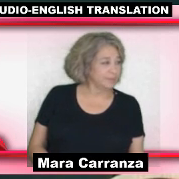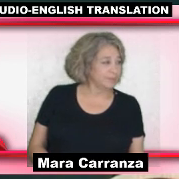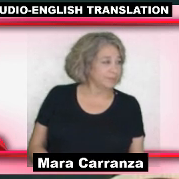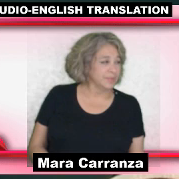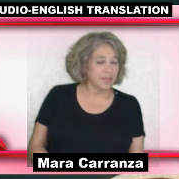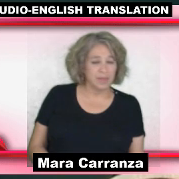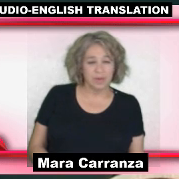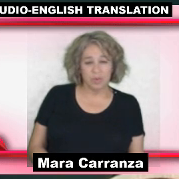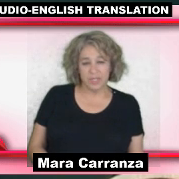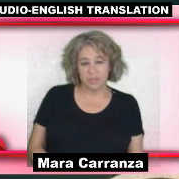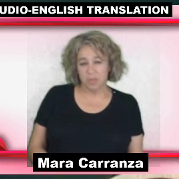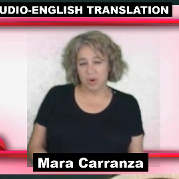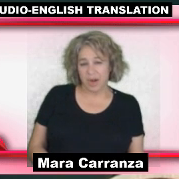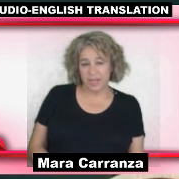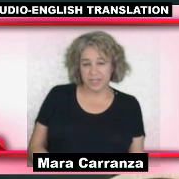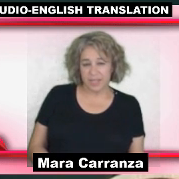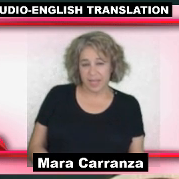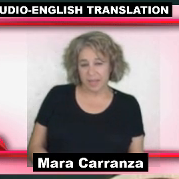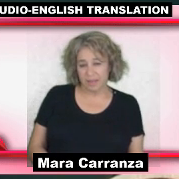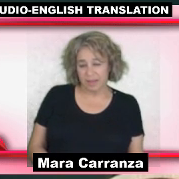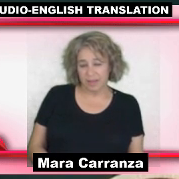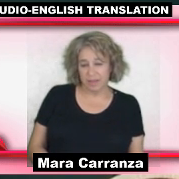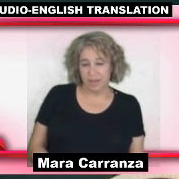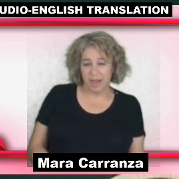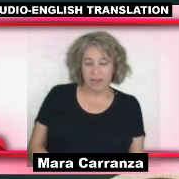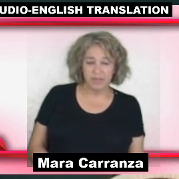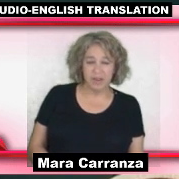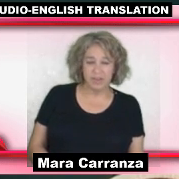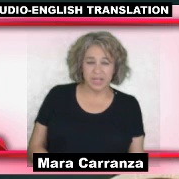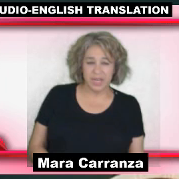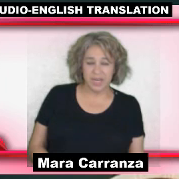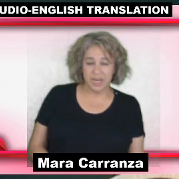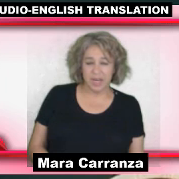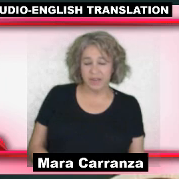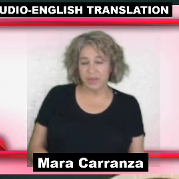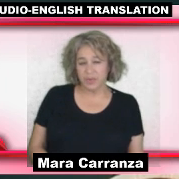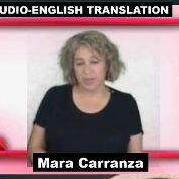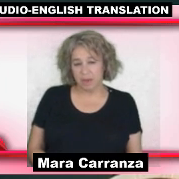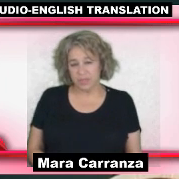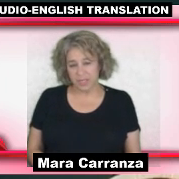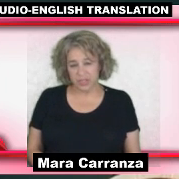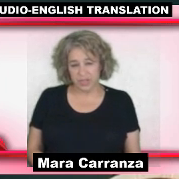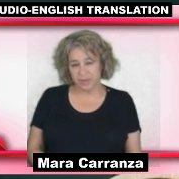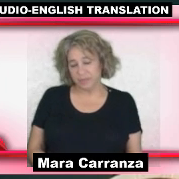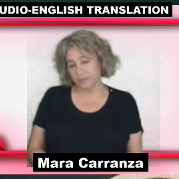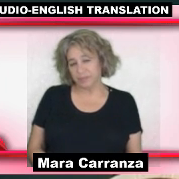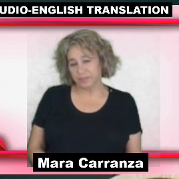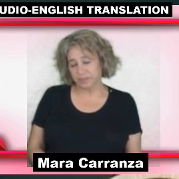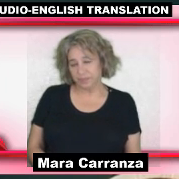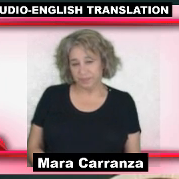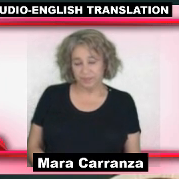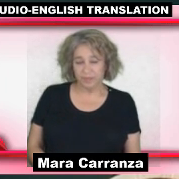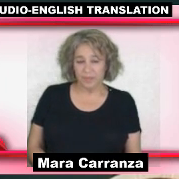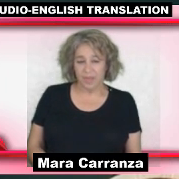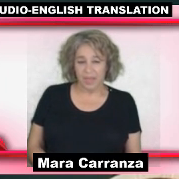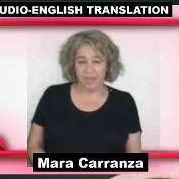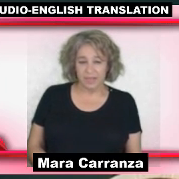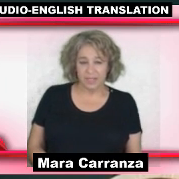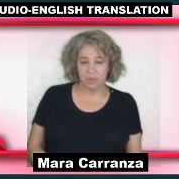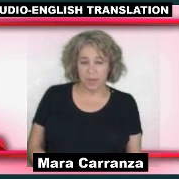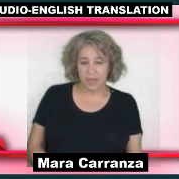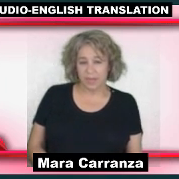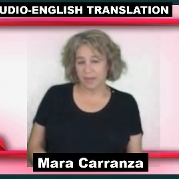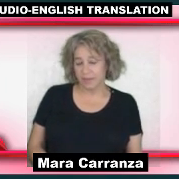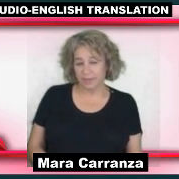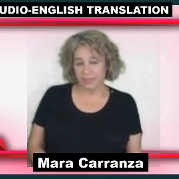Es más, les diría, what's more, I can say, lo he hecho, ni en la I've never done it, not even with the opposition. Por eso, and